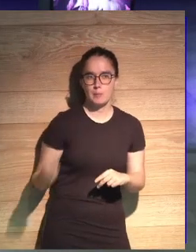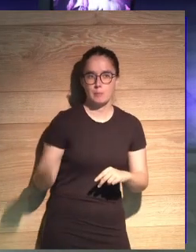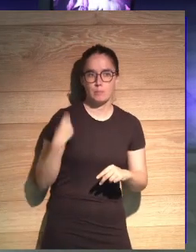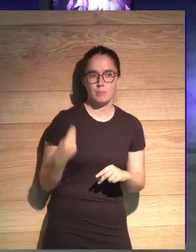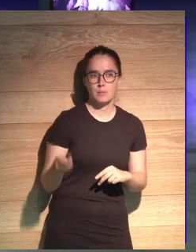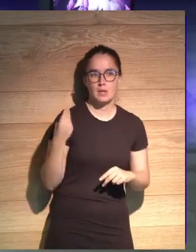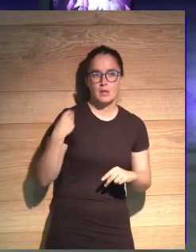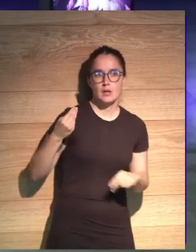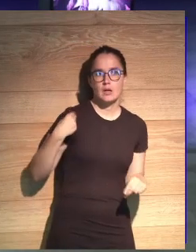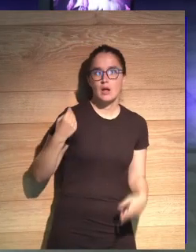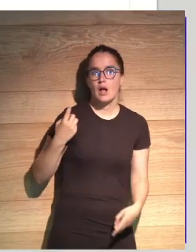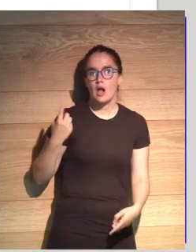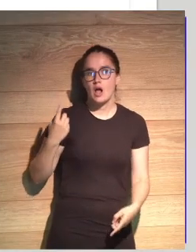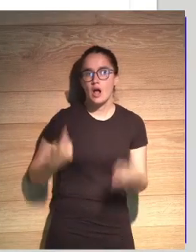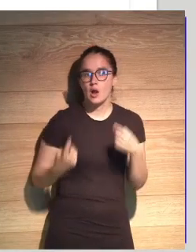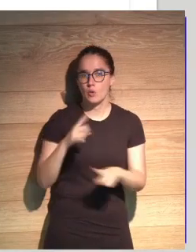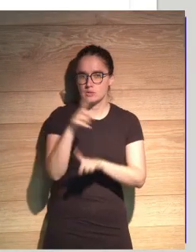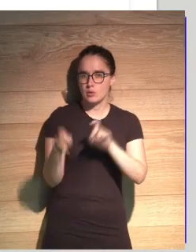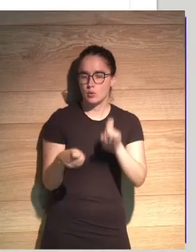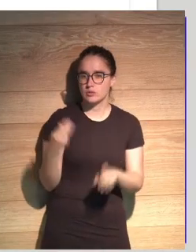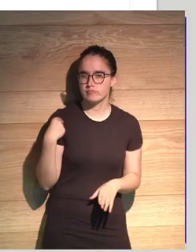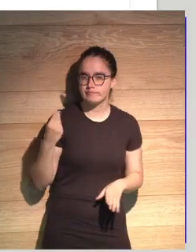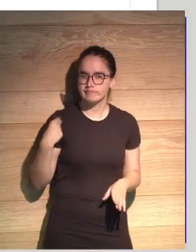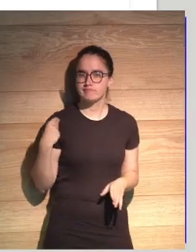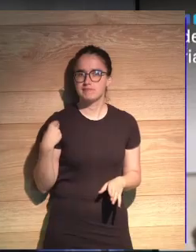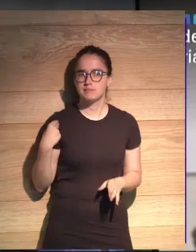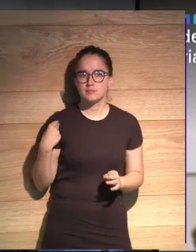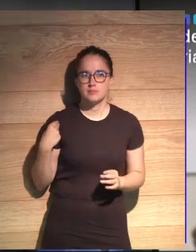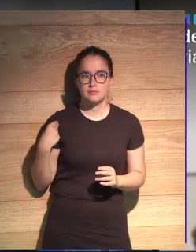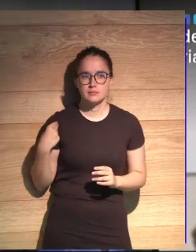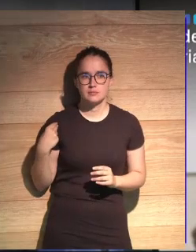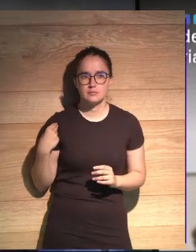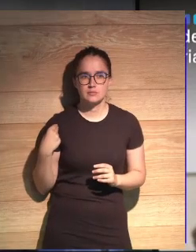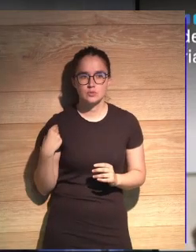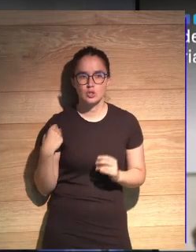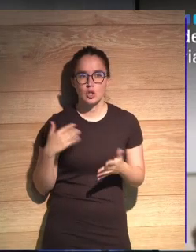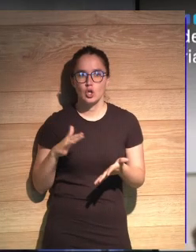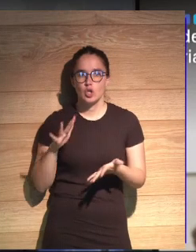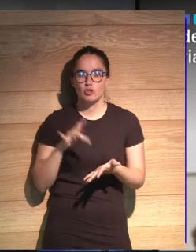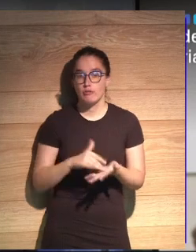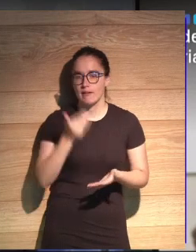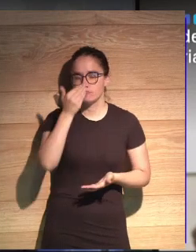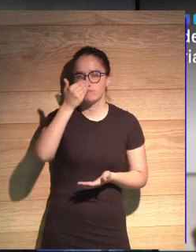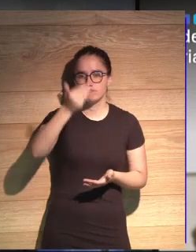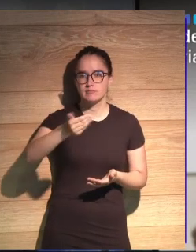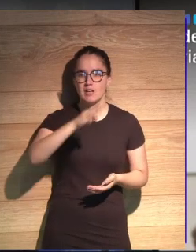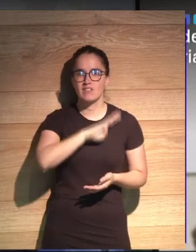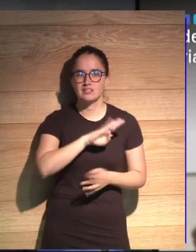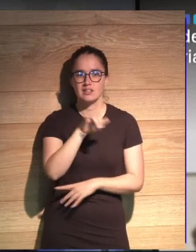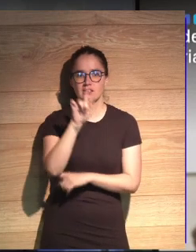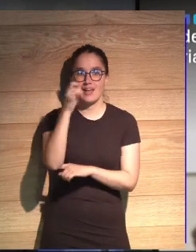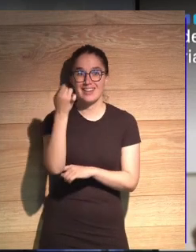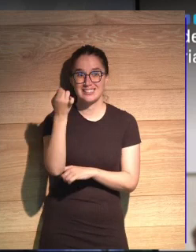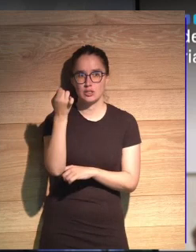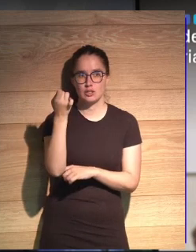journalists ask us. Some of them have already been asked earlier today, and to